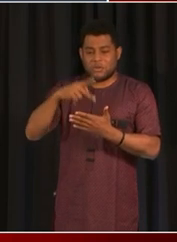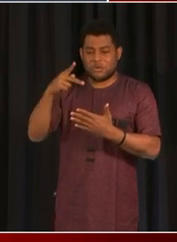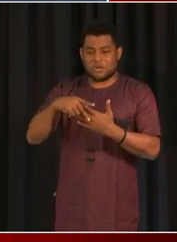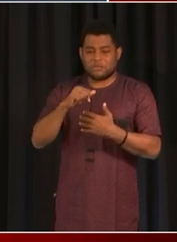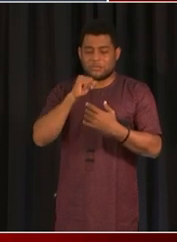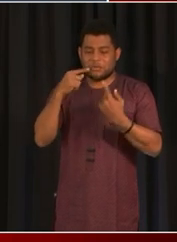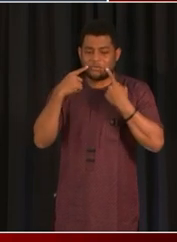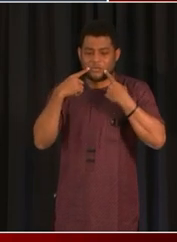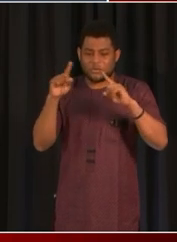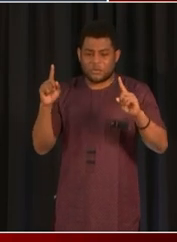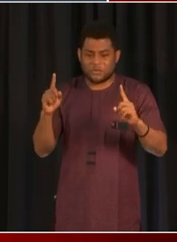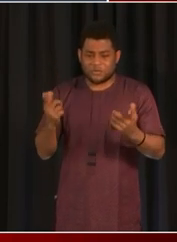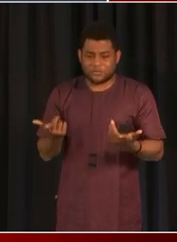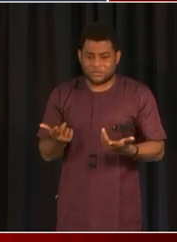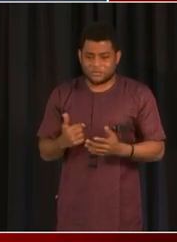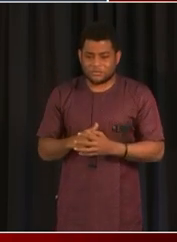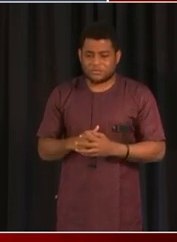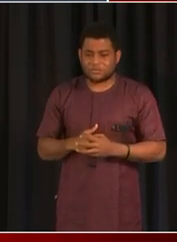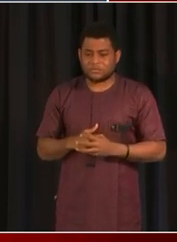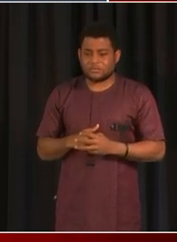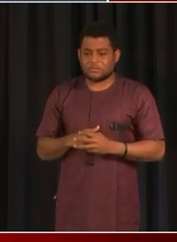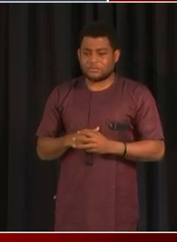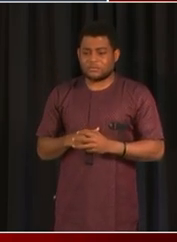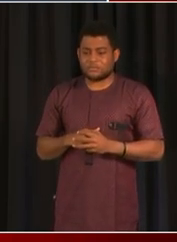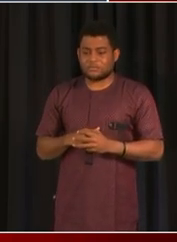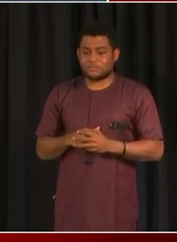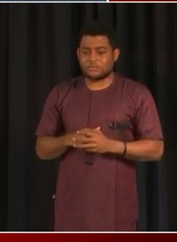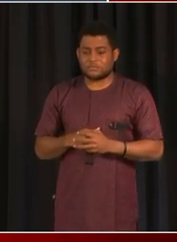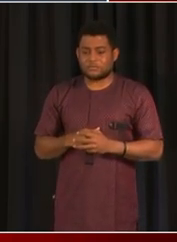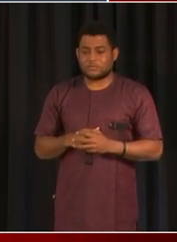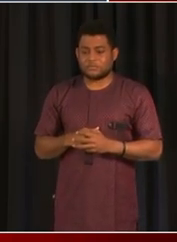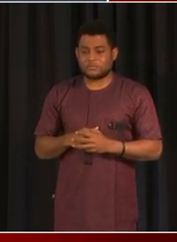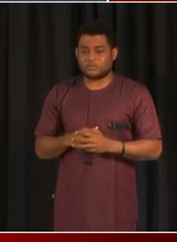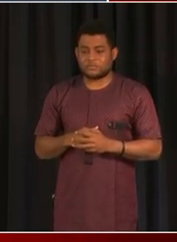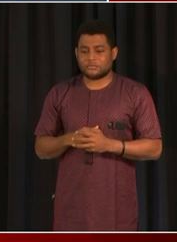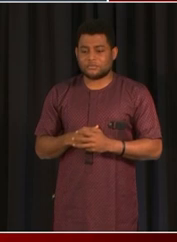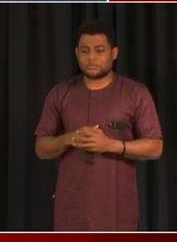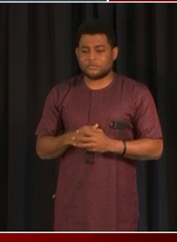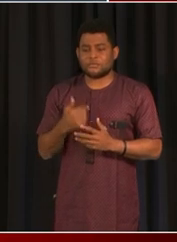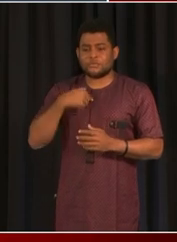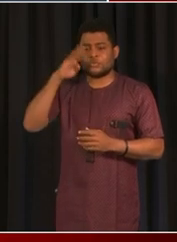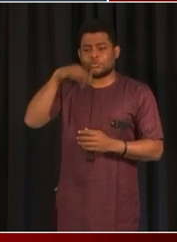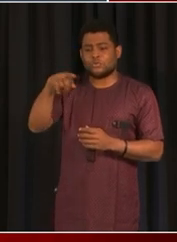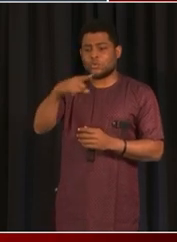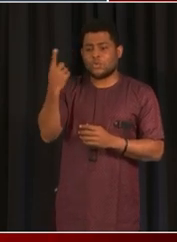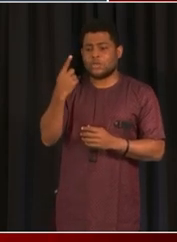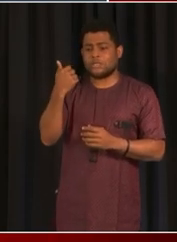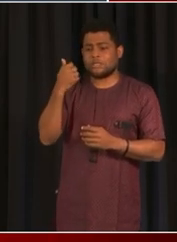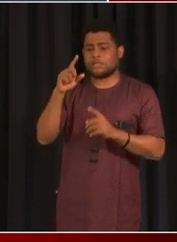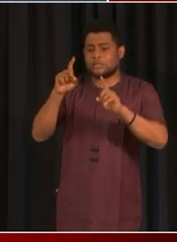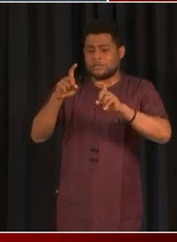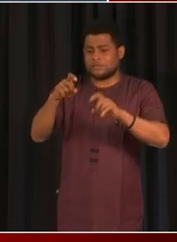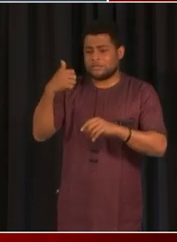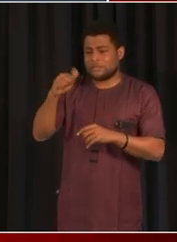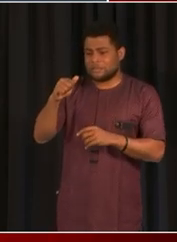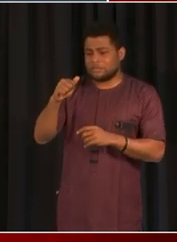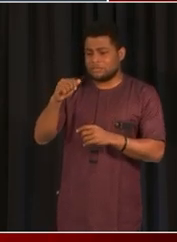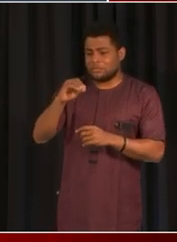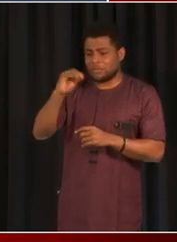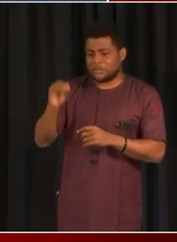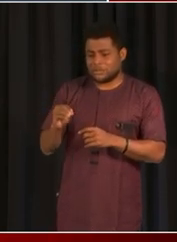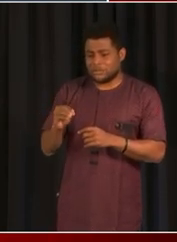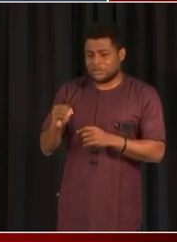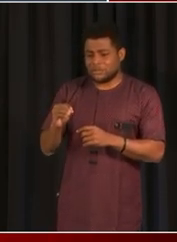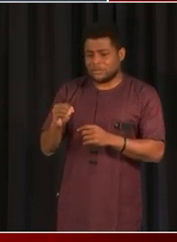had to do with, you only tested 10% of people with consent forms, right? As opposed to 10% of kids in